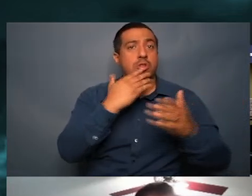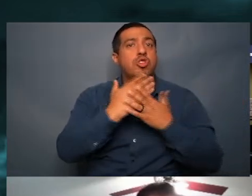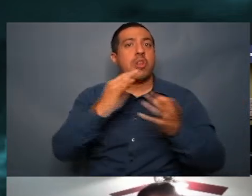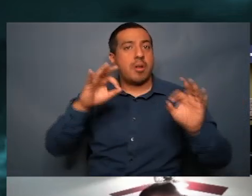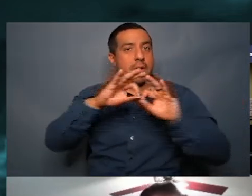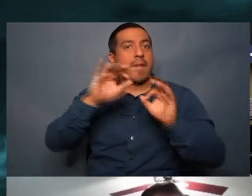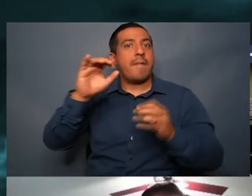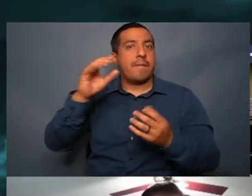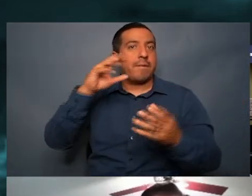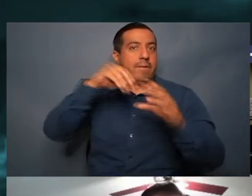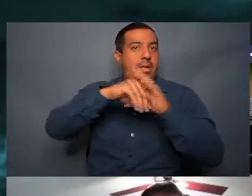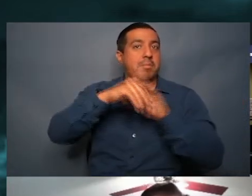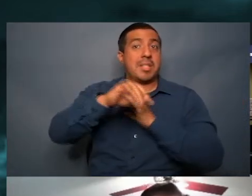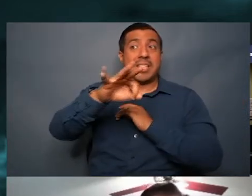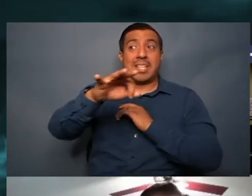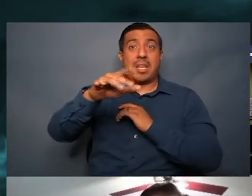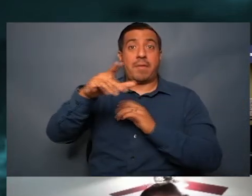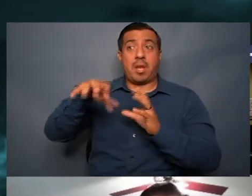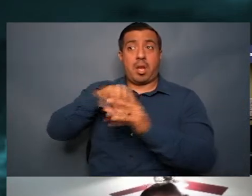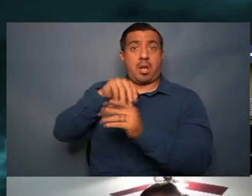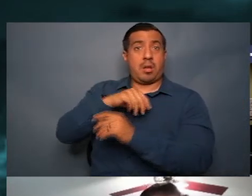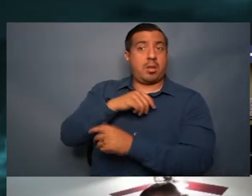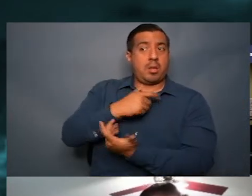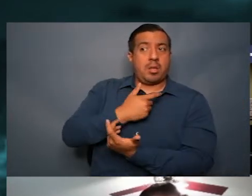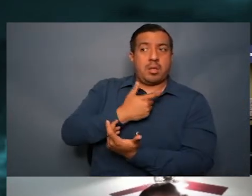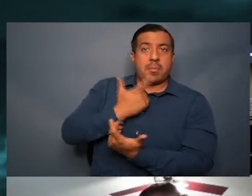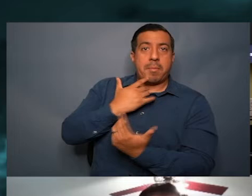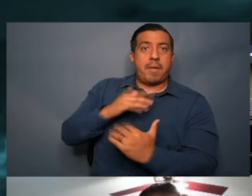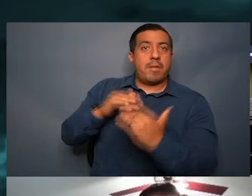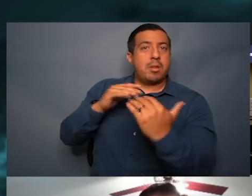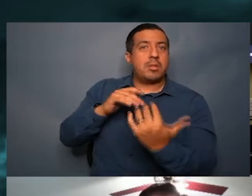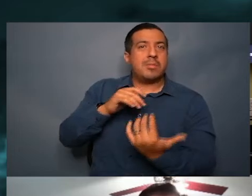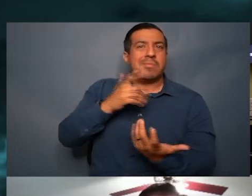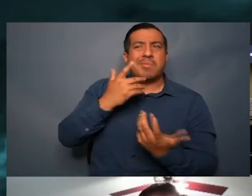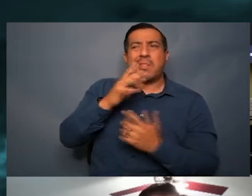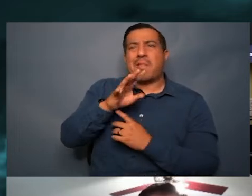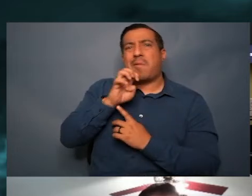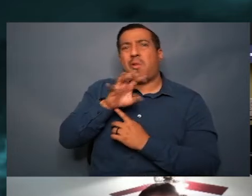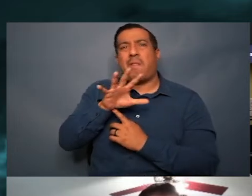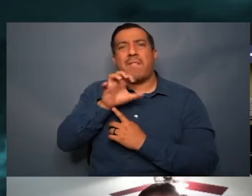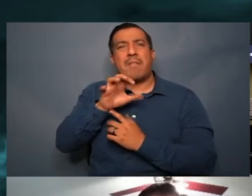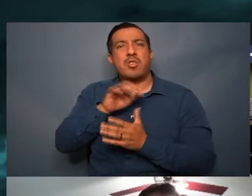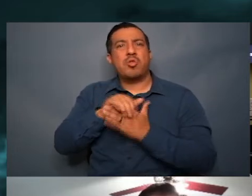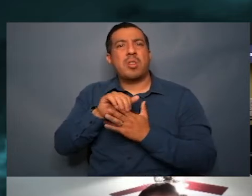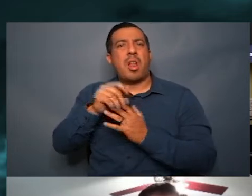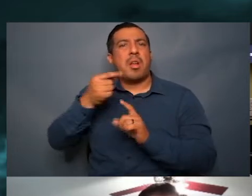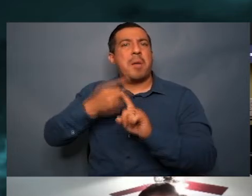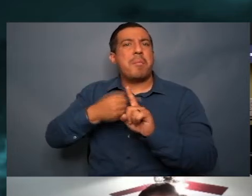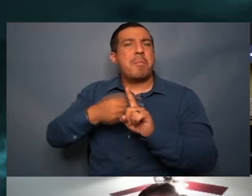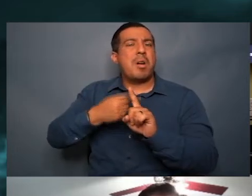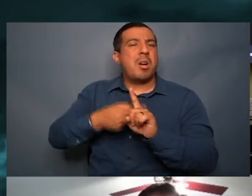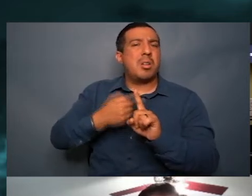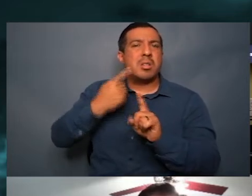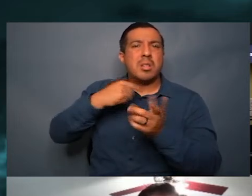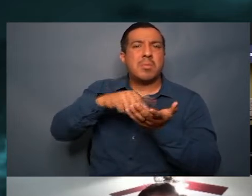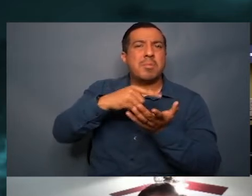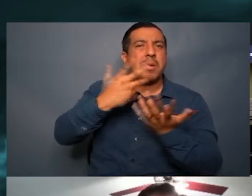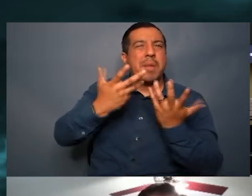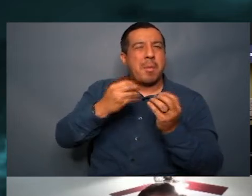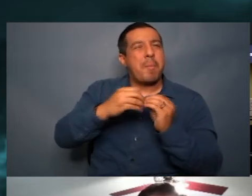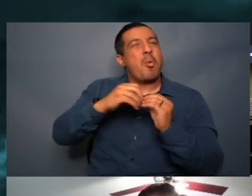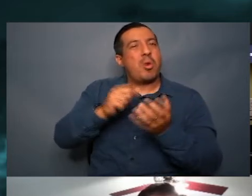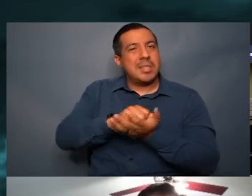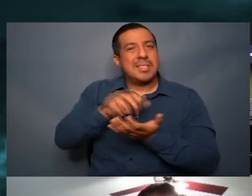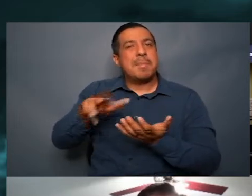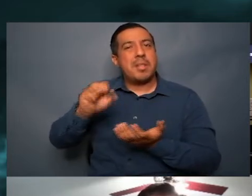of a floodplain, it's relatively inexpensive. You're talking $400 to $500 per month. A little bit more expensive